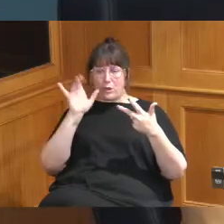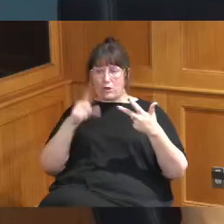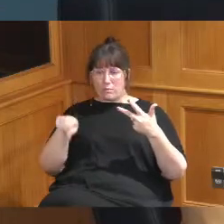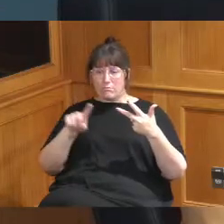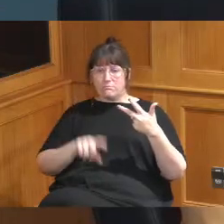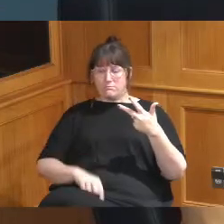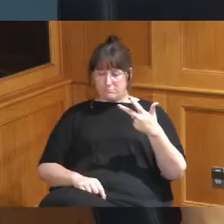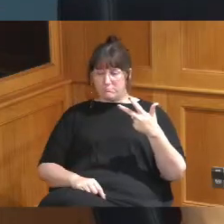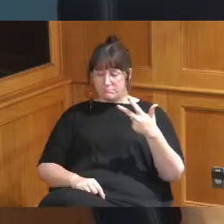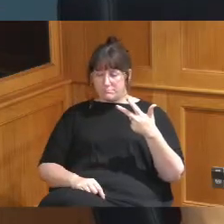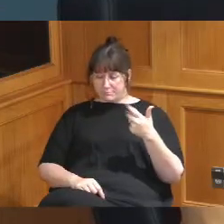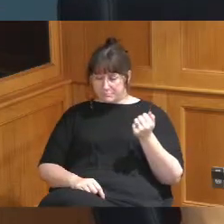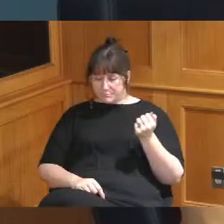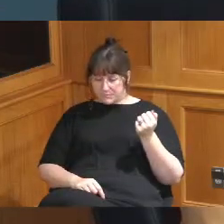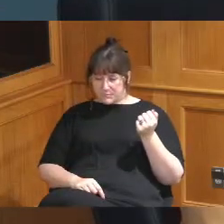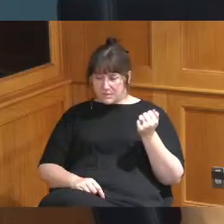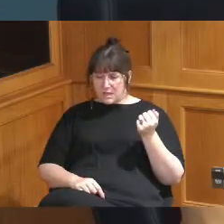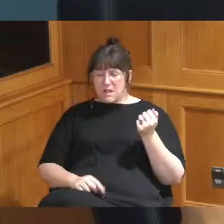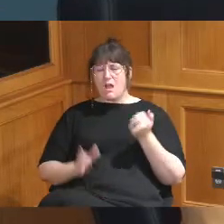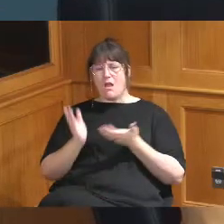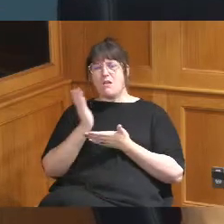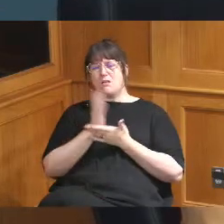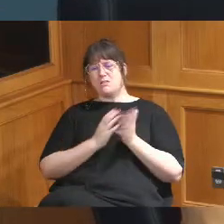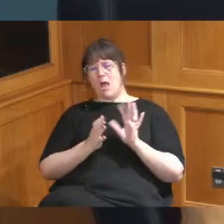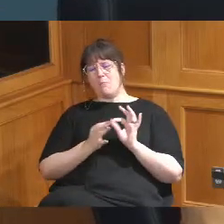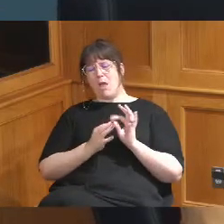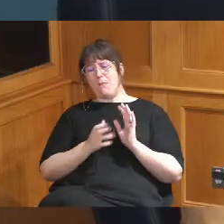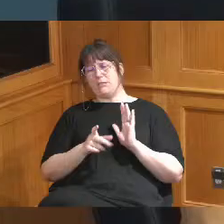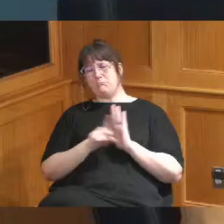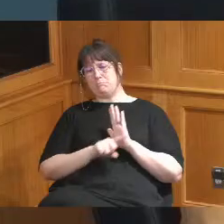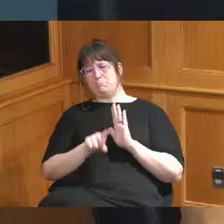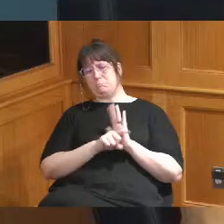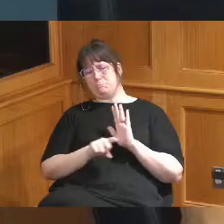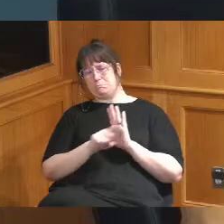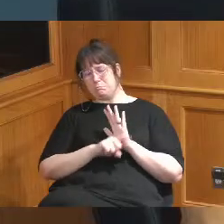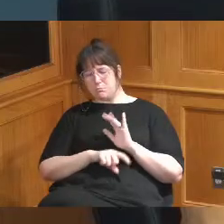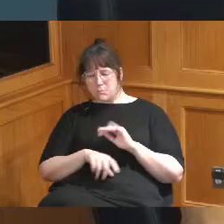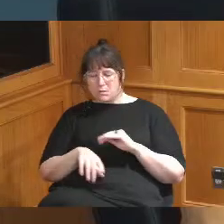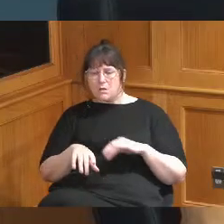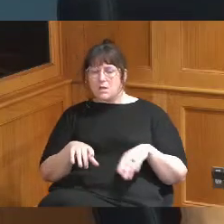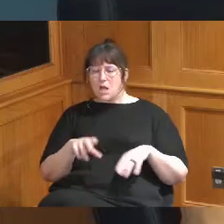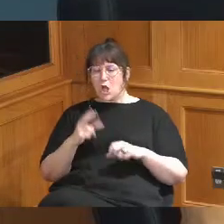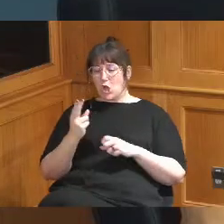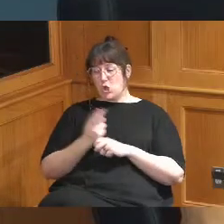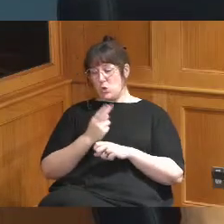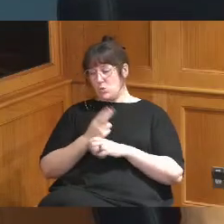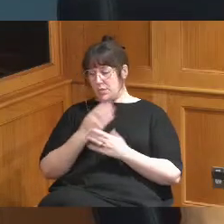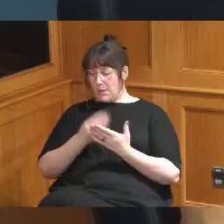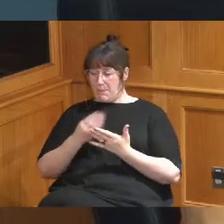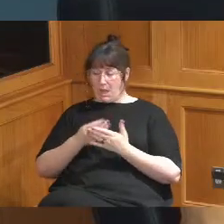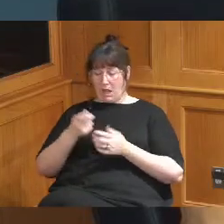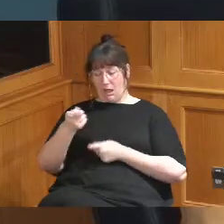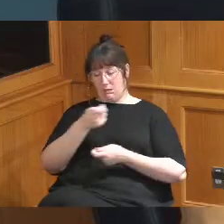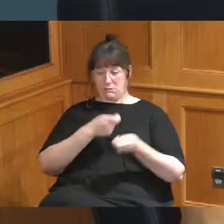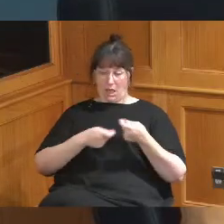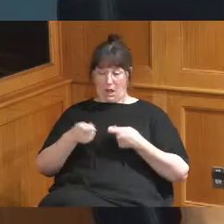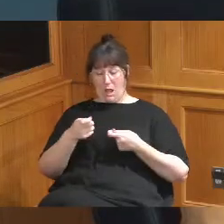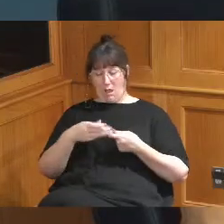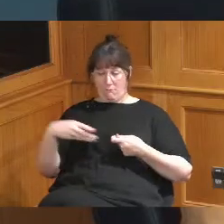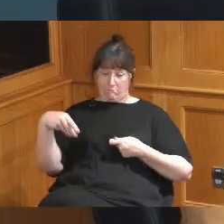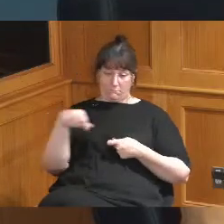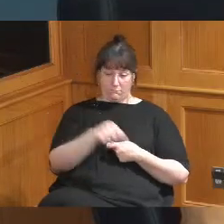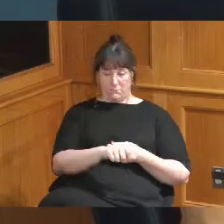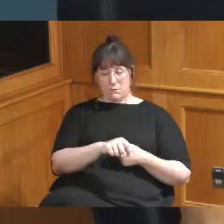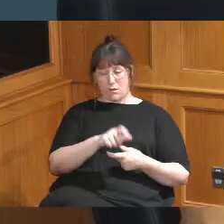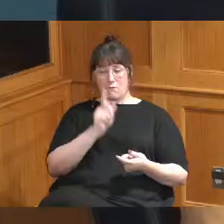too, because I got some comments more on the negative side about us using dollars instead of spending